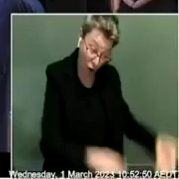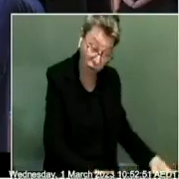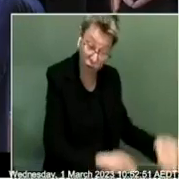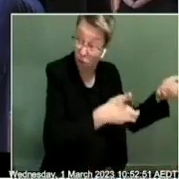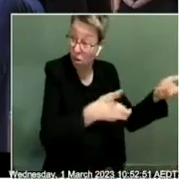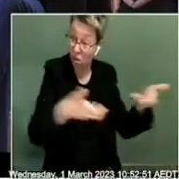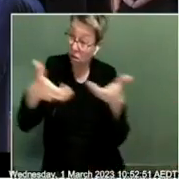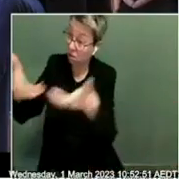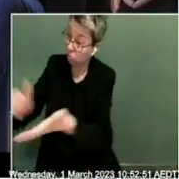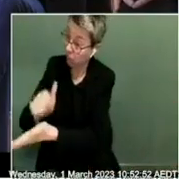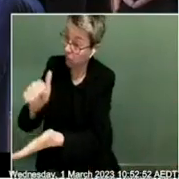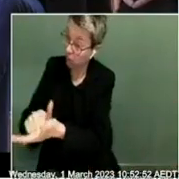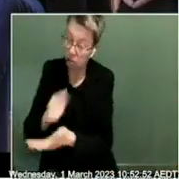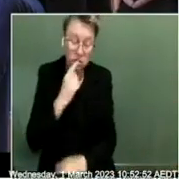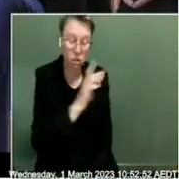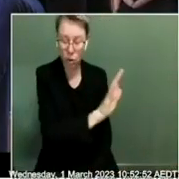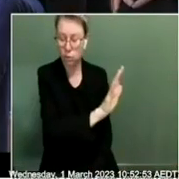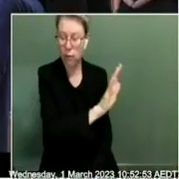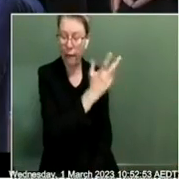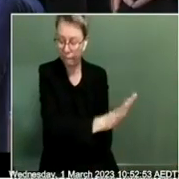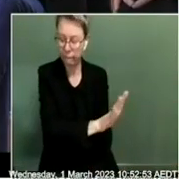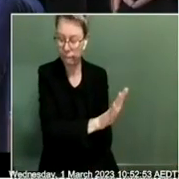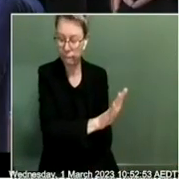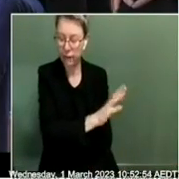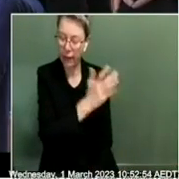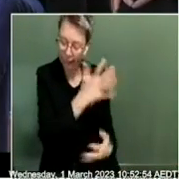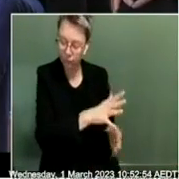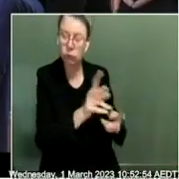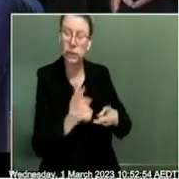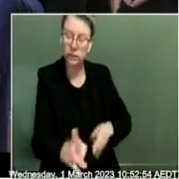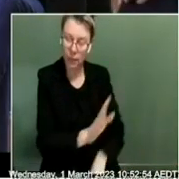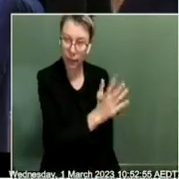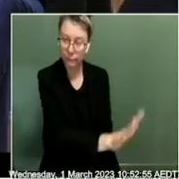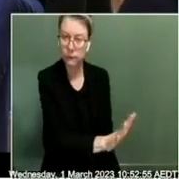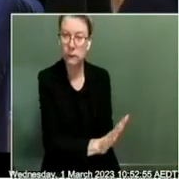him, let him rest. Mm. And